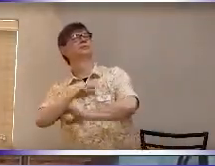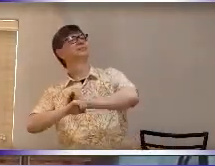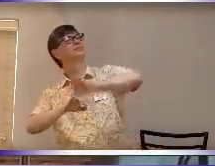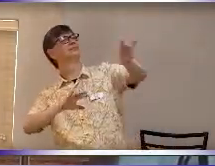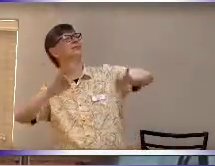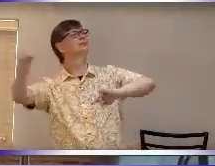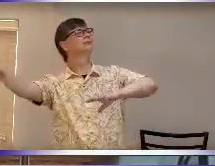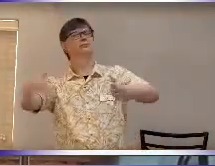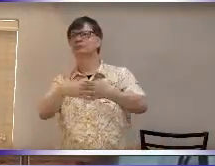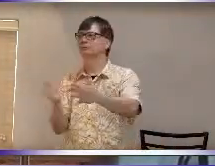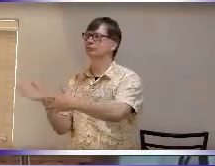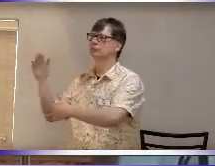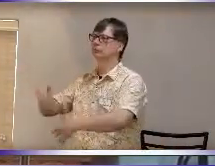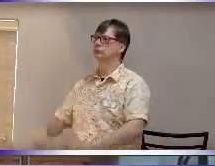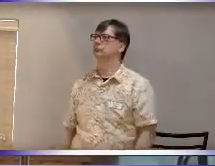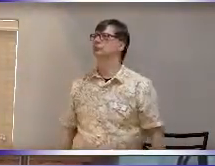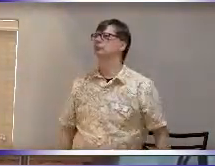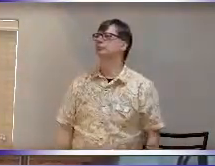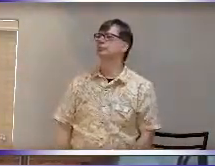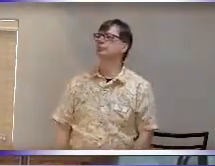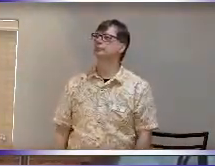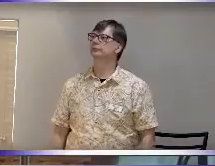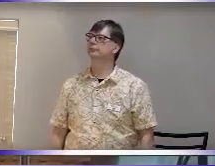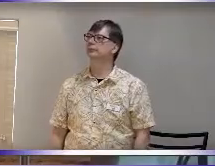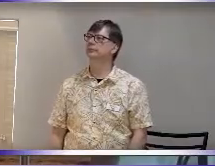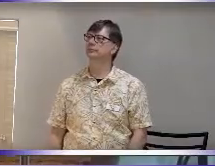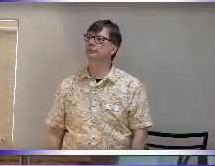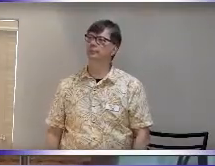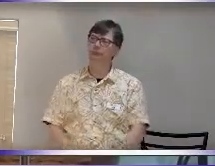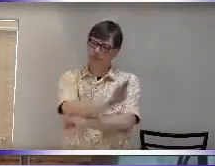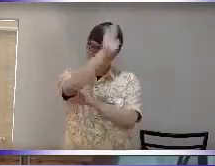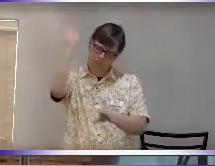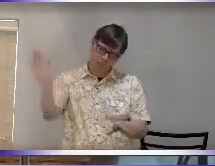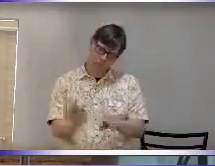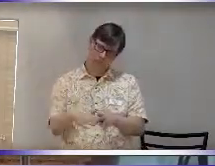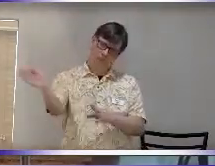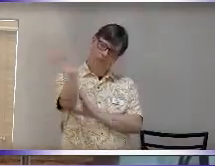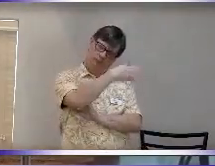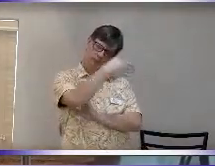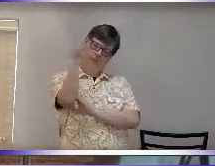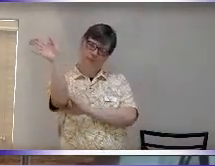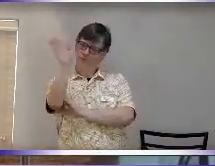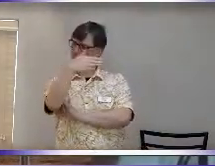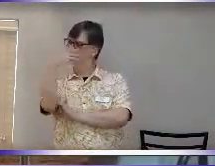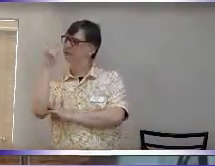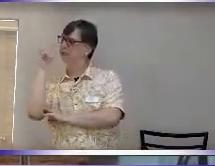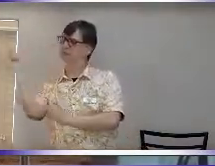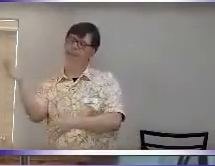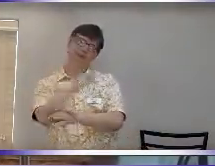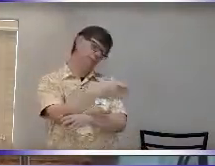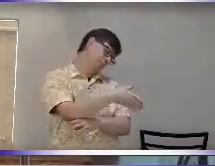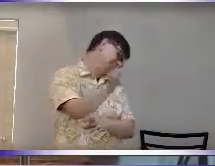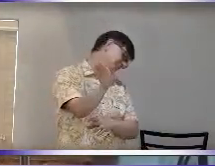It turns, if you find it online, you can see it. So you can see all the flags of, and of course, in some places there's a lot of flags, and in